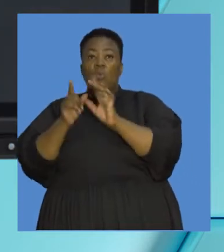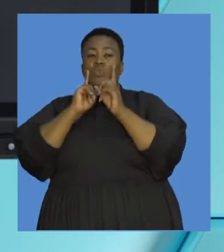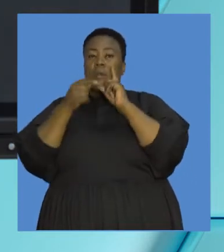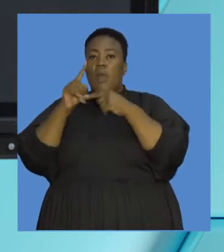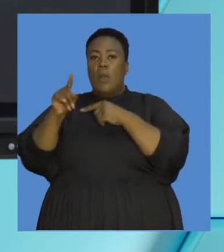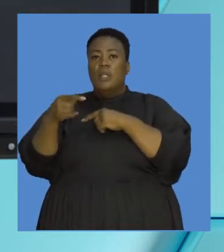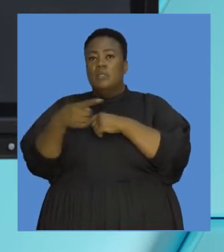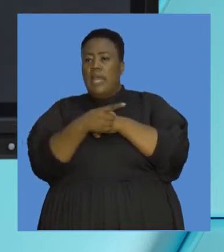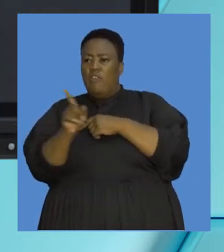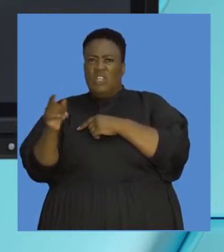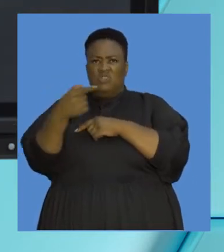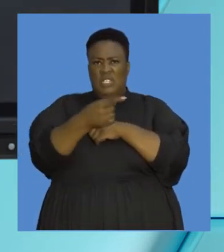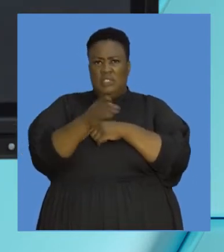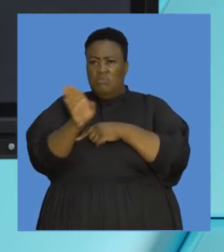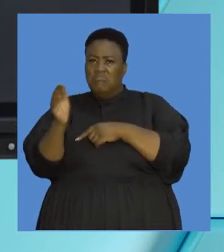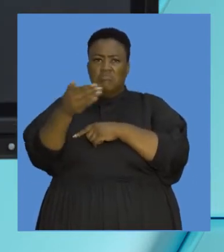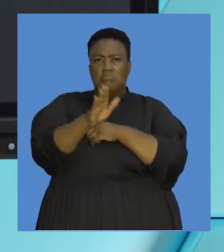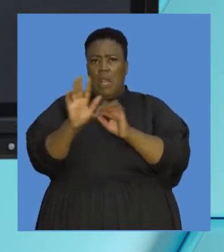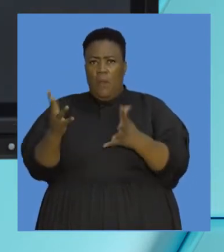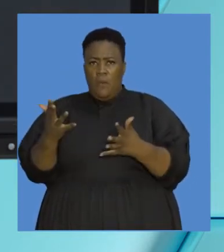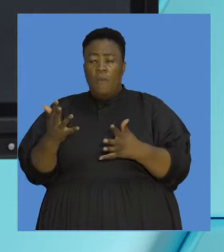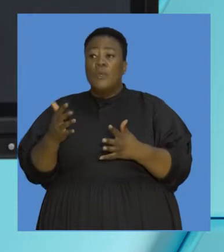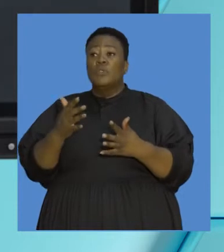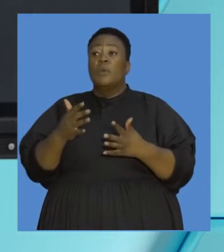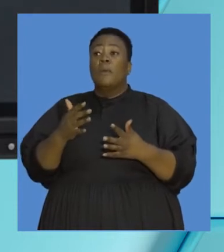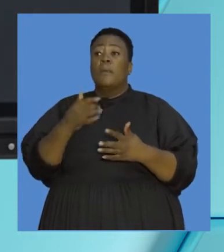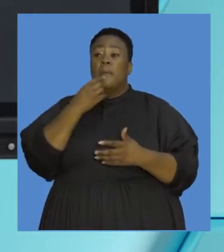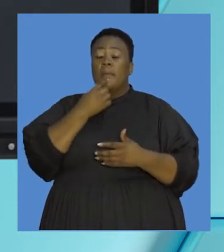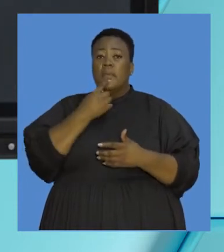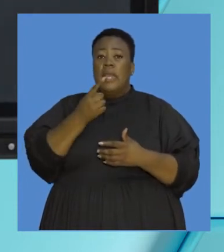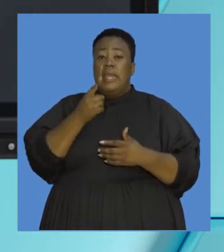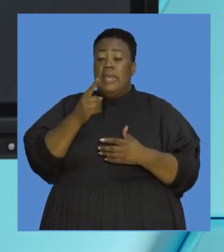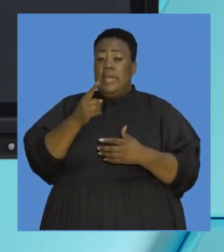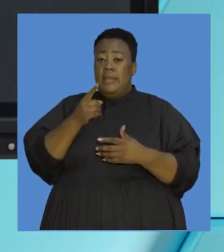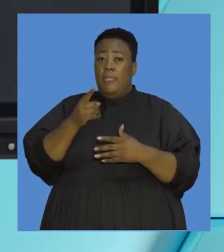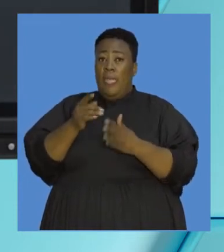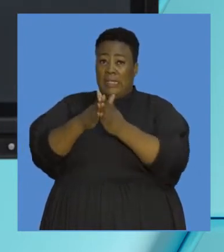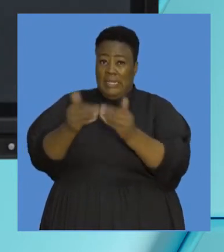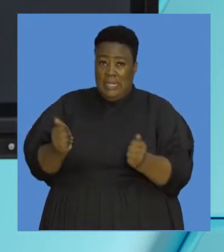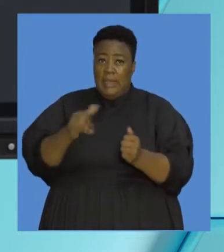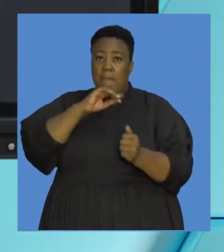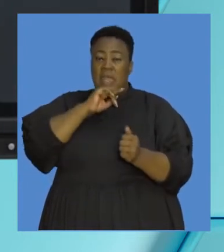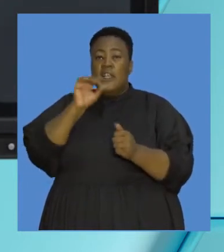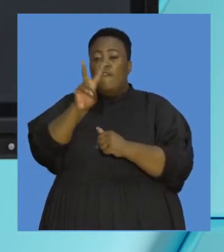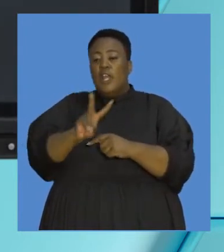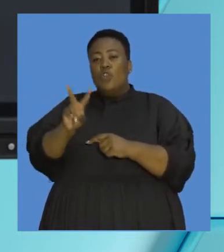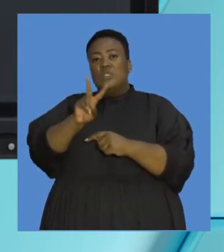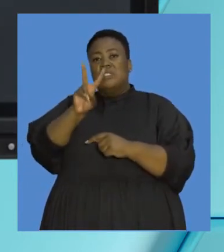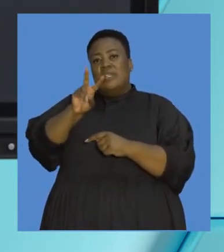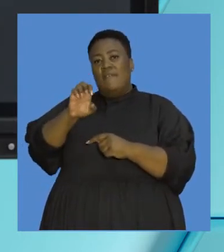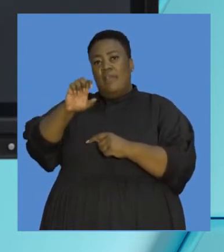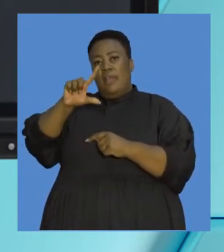okay? So by accelerating, what I mean is that the object's velocity